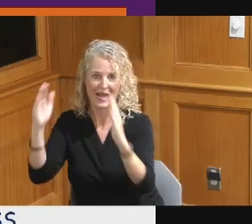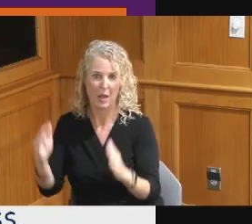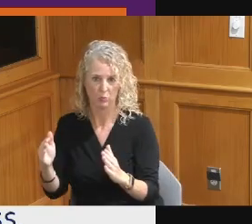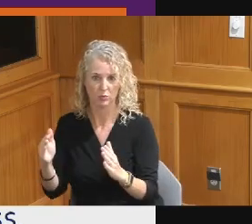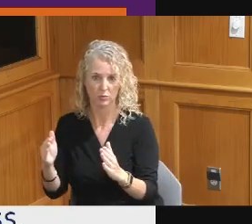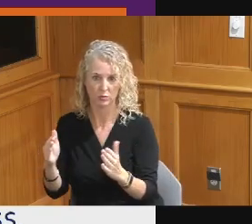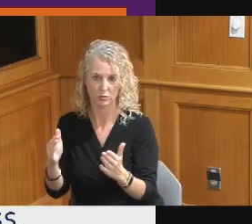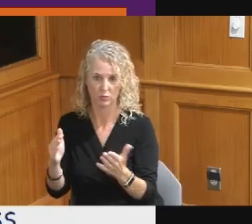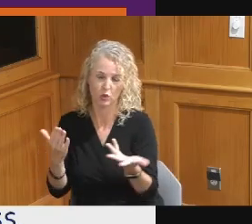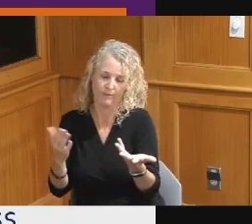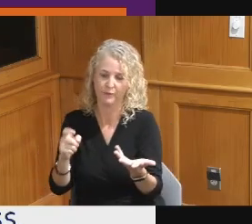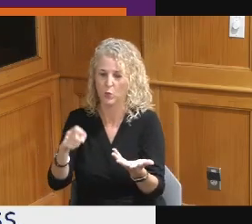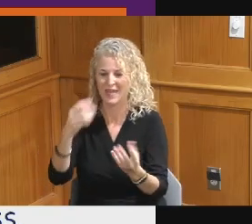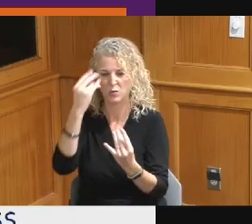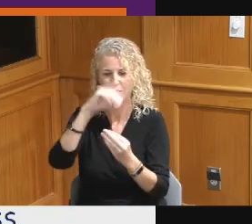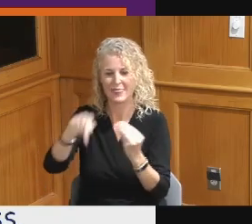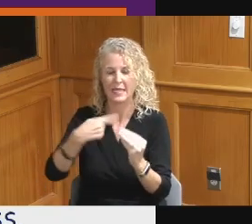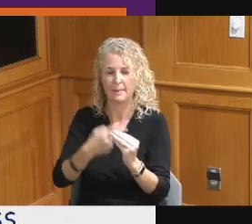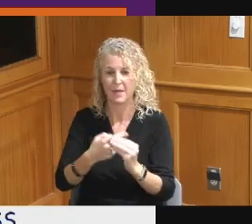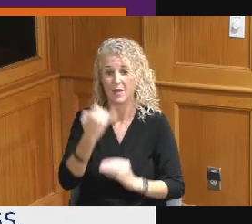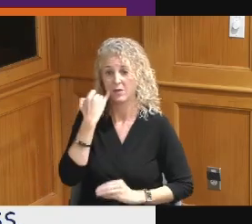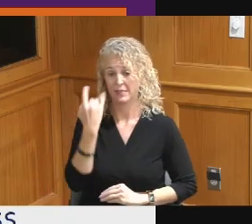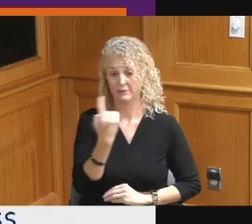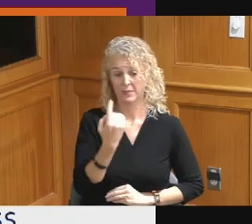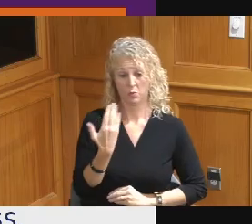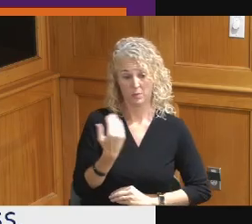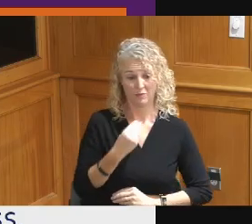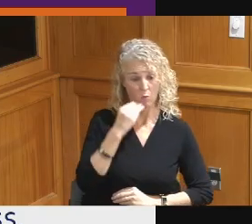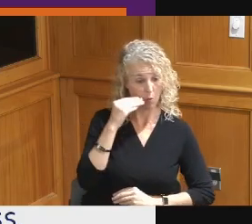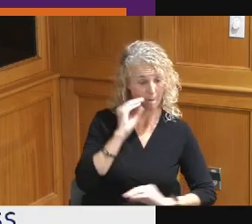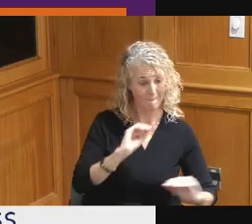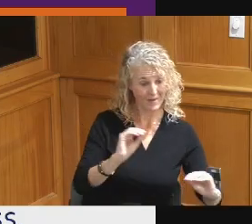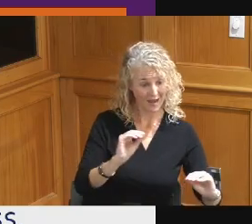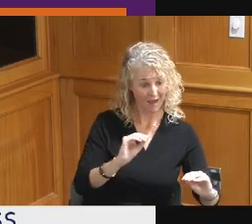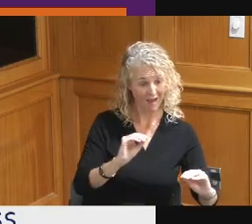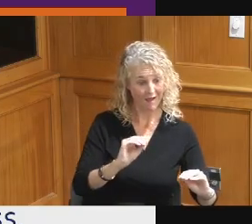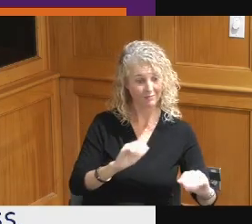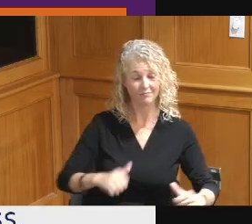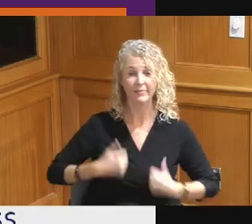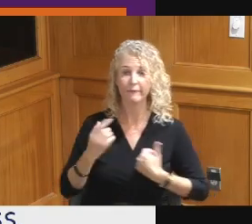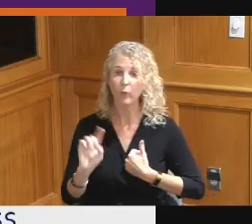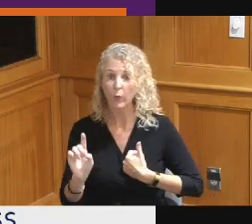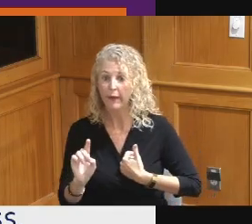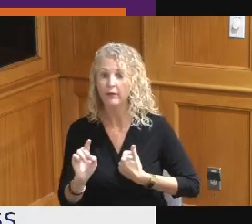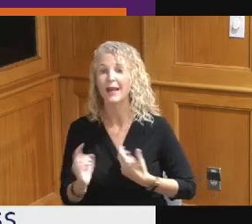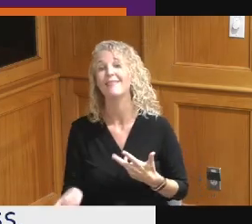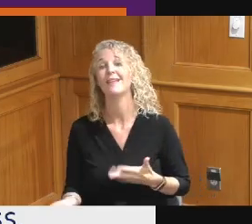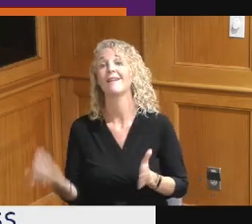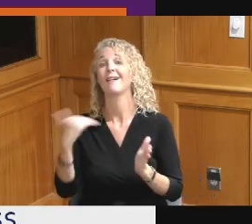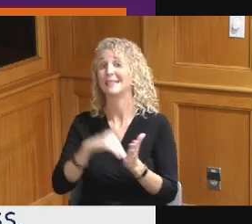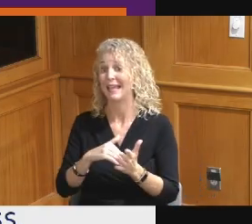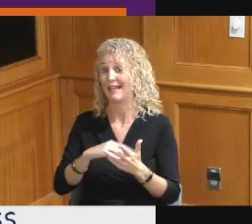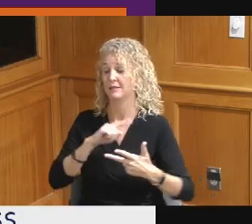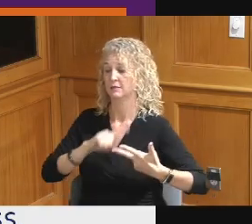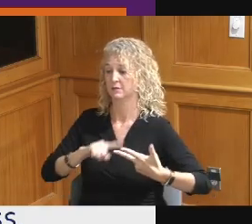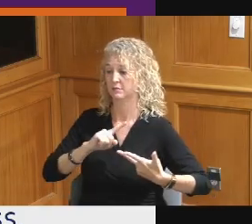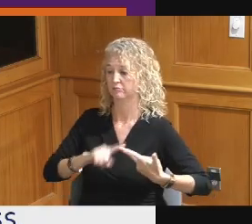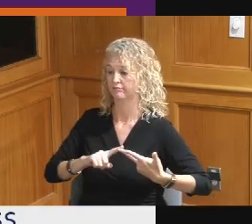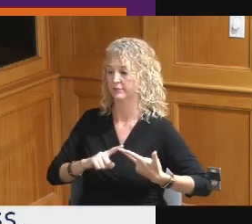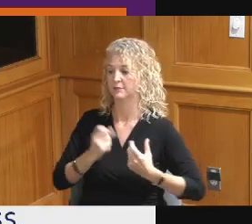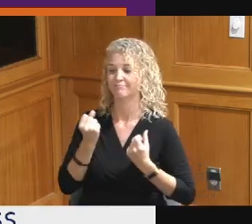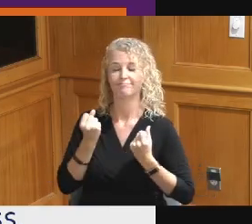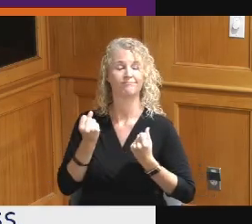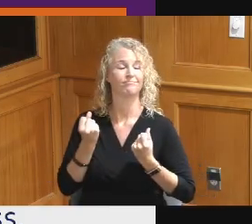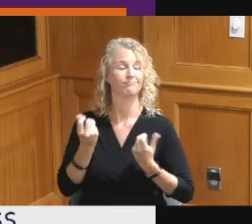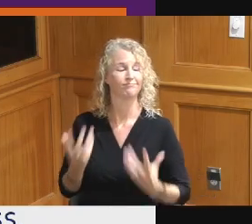for rental housing for folks transitioning out of homelessness. And then there was a basic element. Again, there are different models of